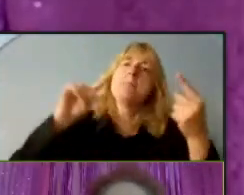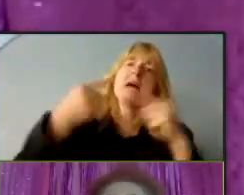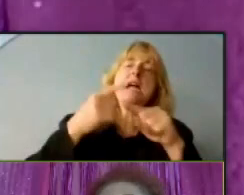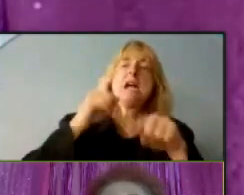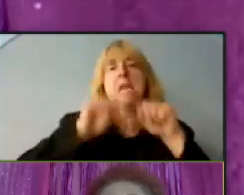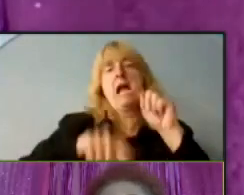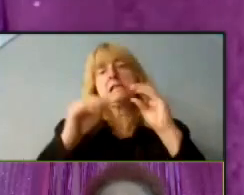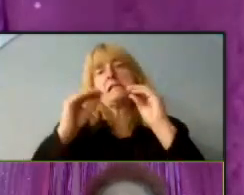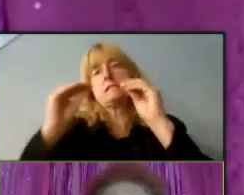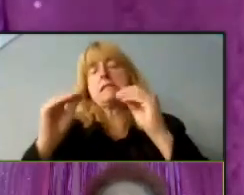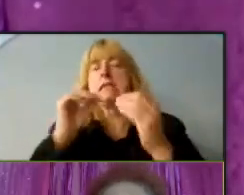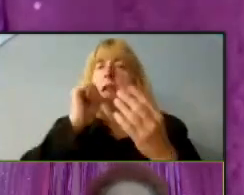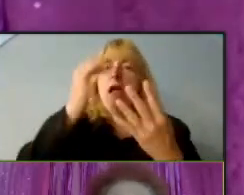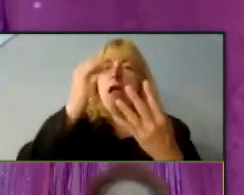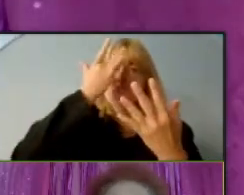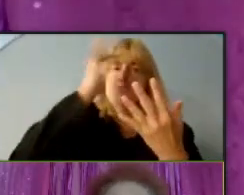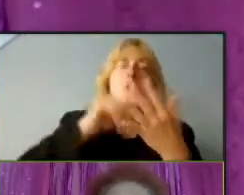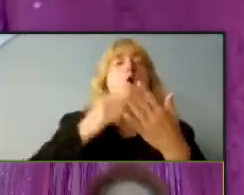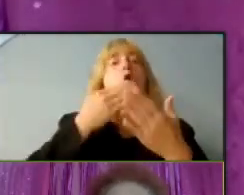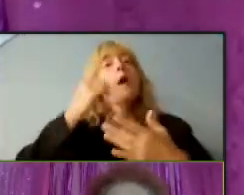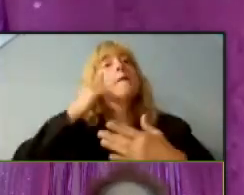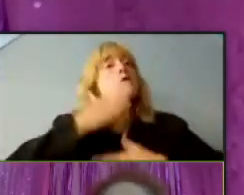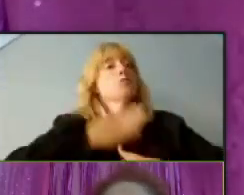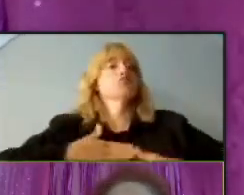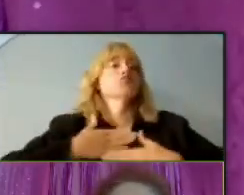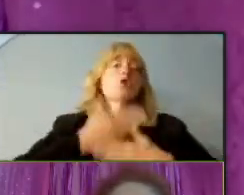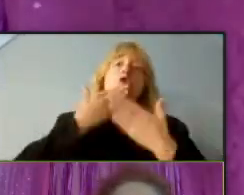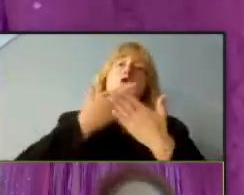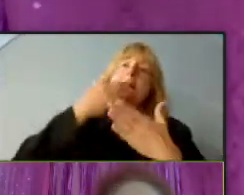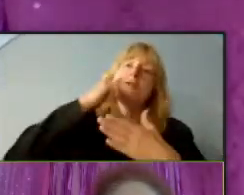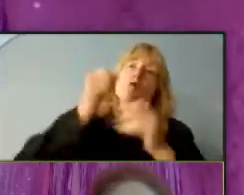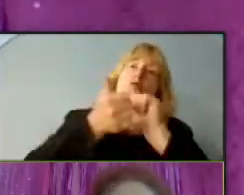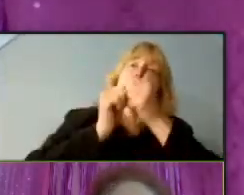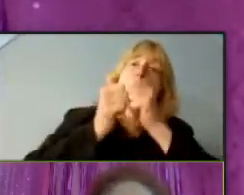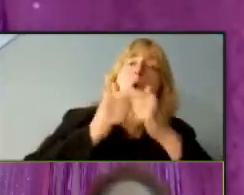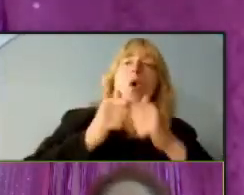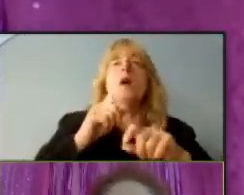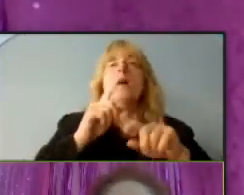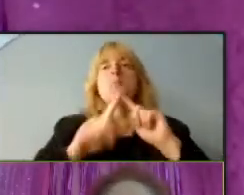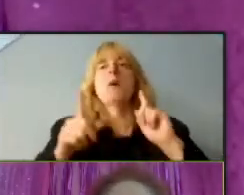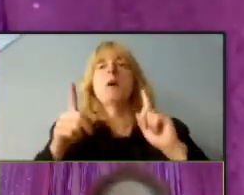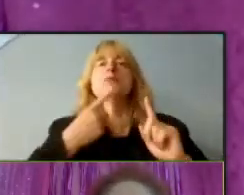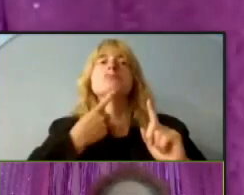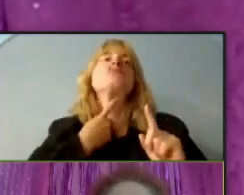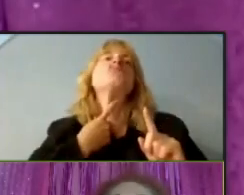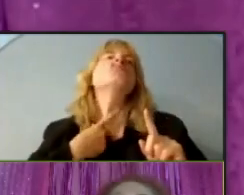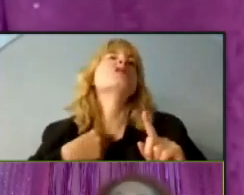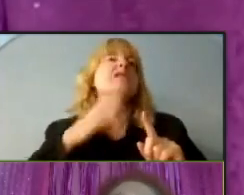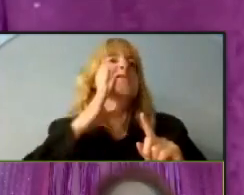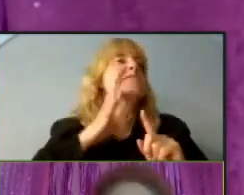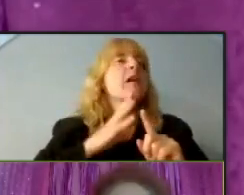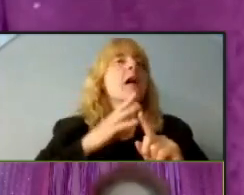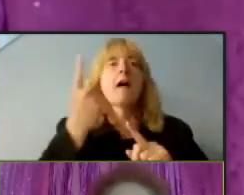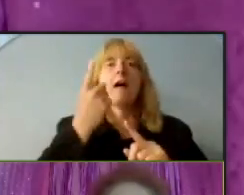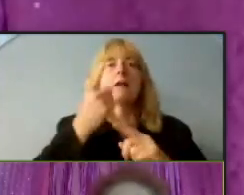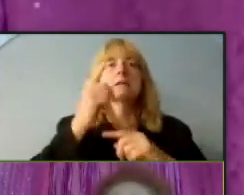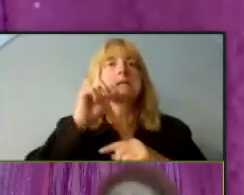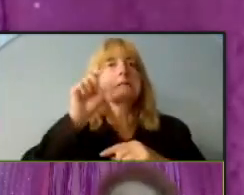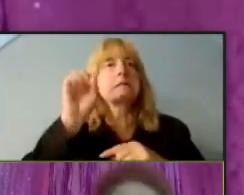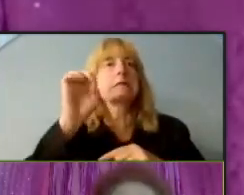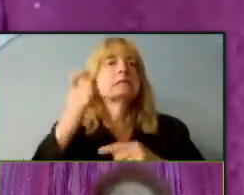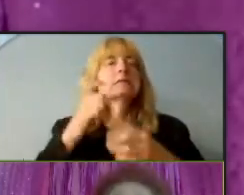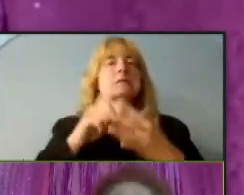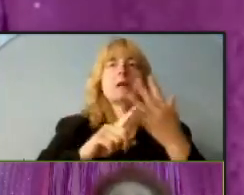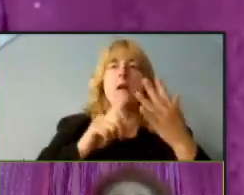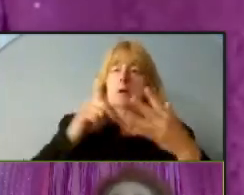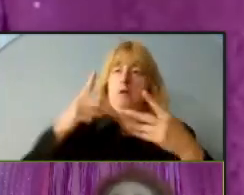unintelligent, great entertainers, great sports players, lustful savages, physically strong, and dangerous. And just